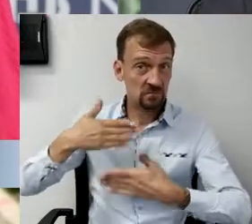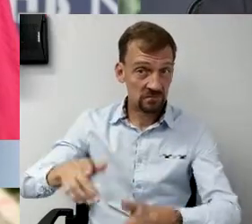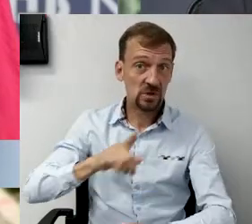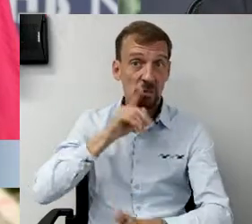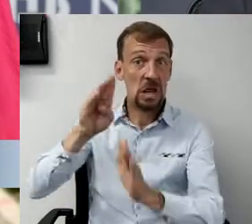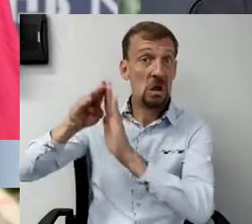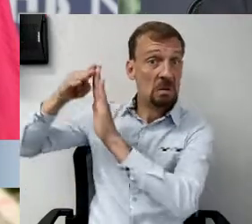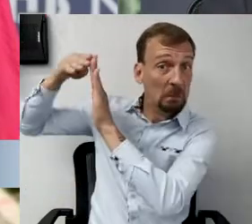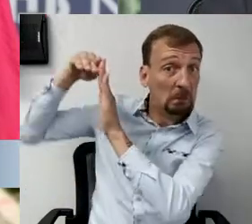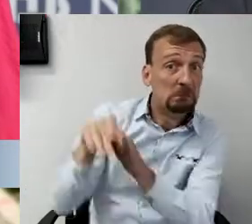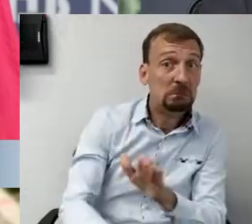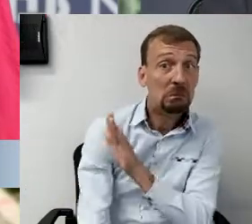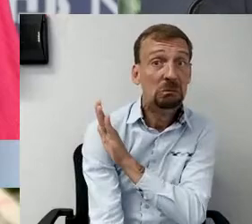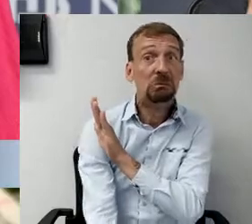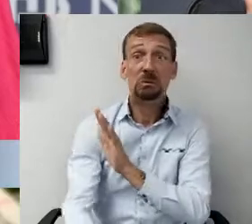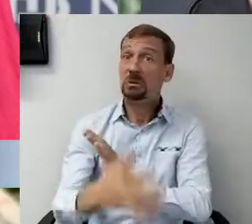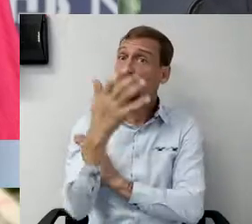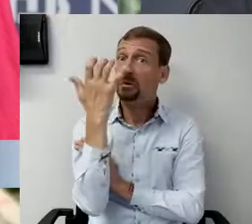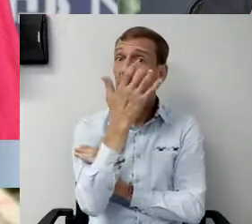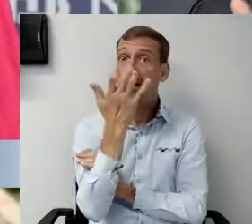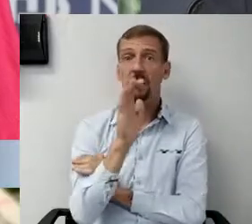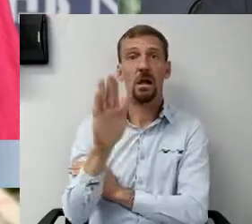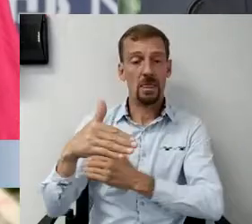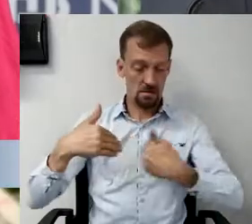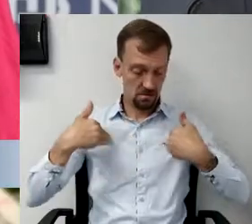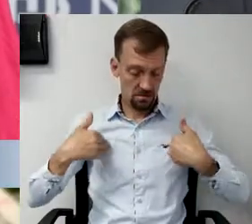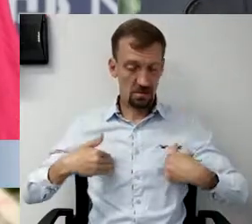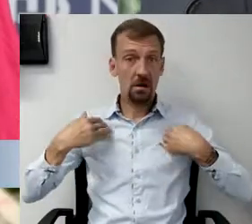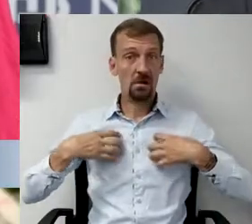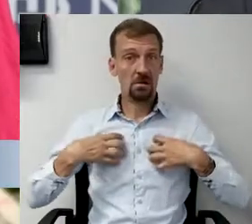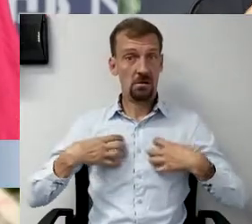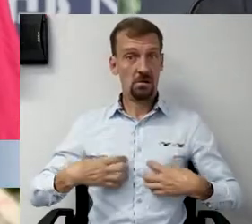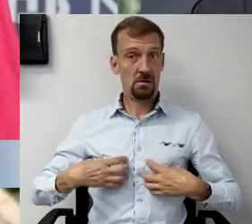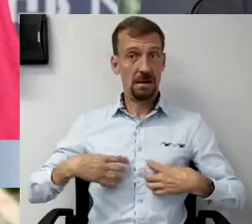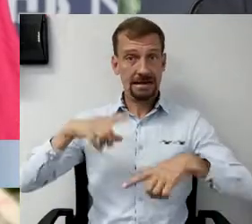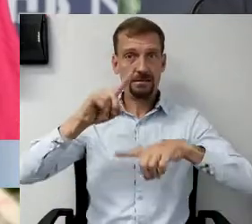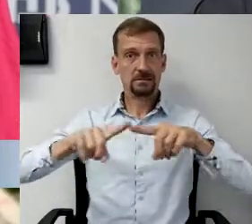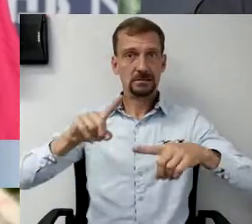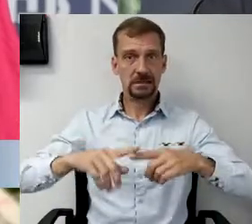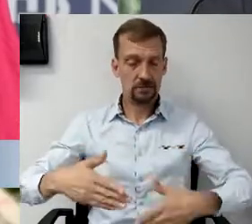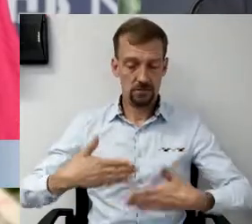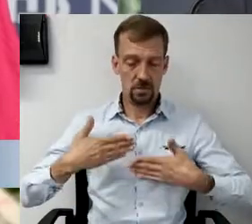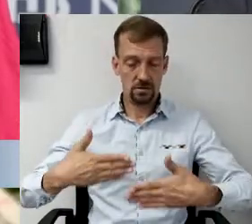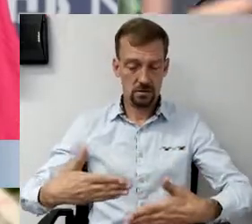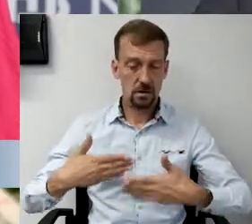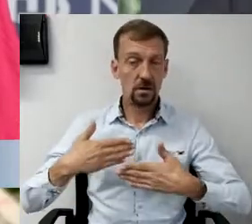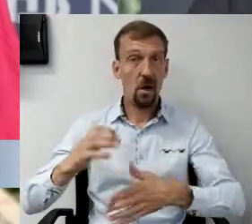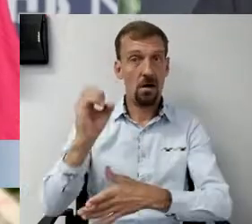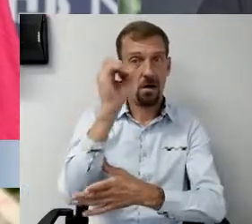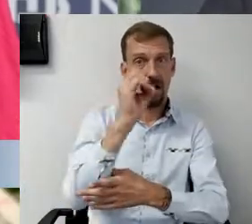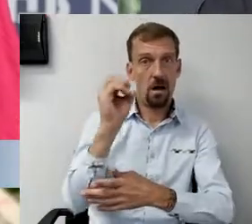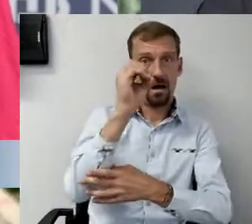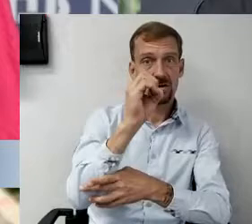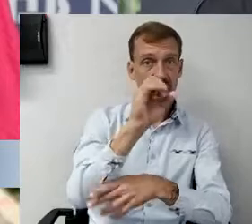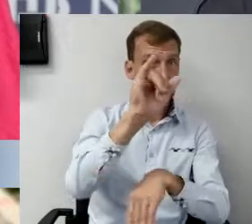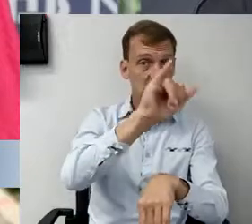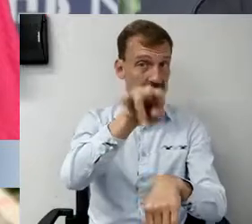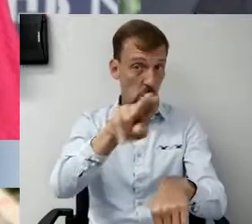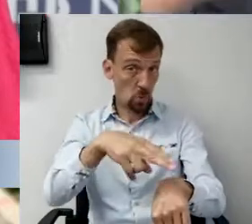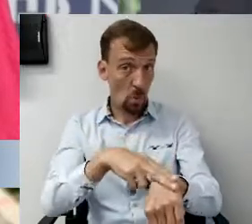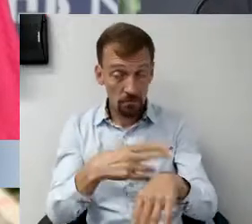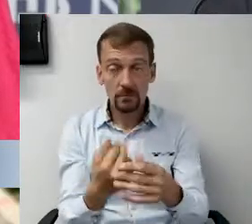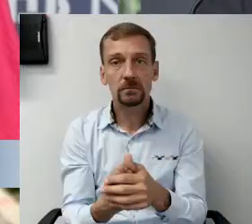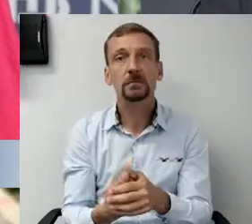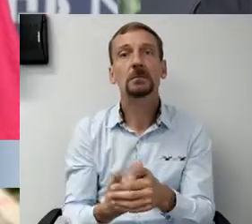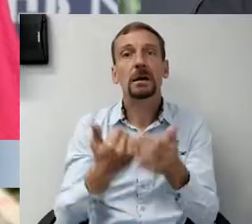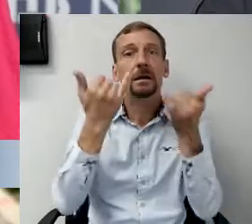So their lungs are not able to produce the oxygenation that we normally have. And right now